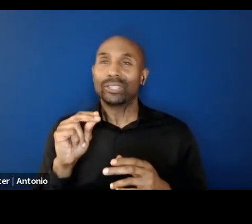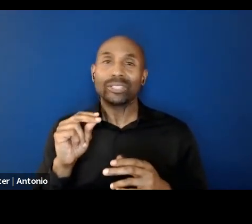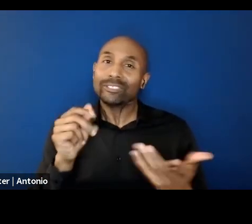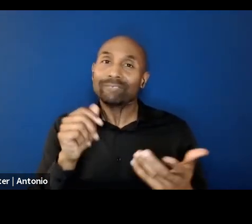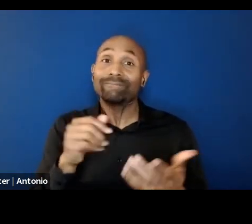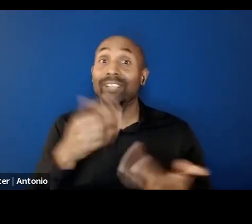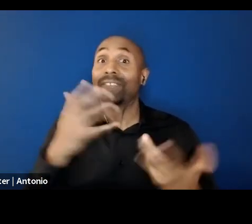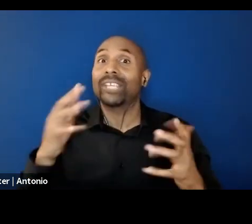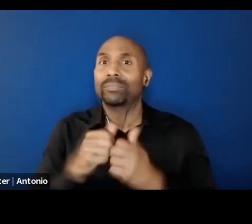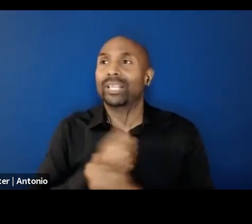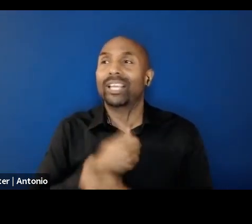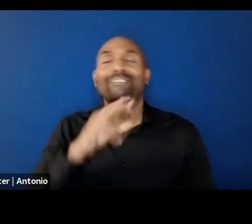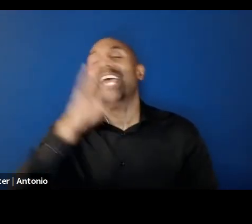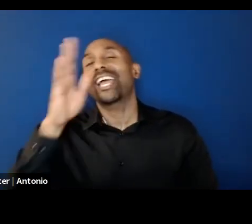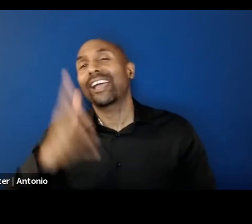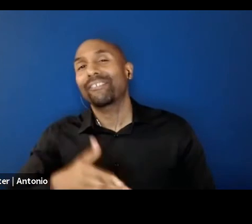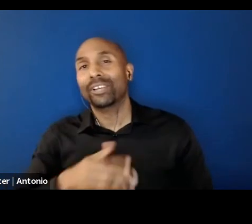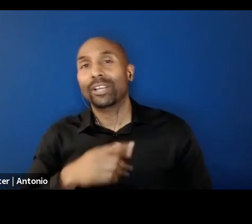point personified.